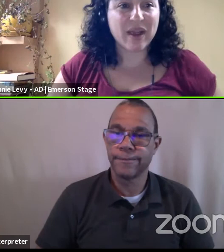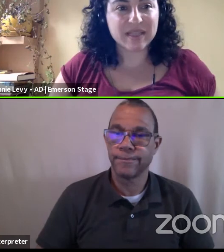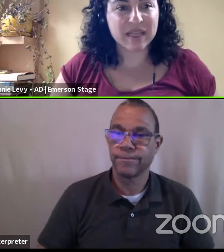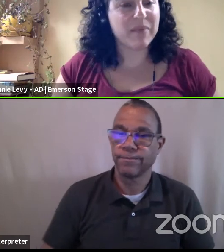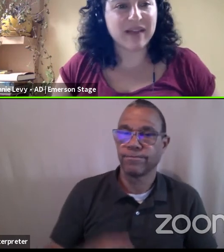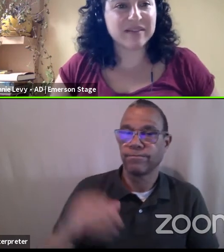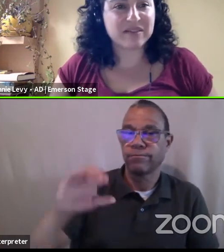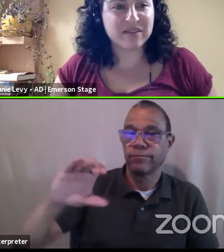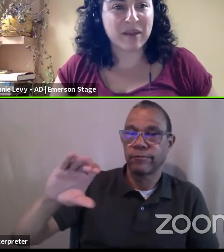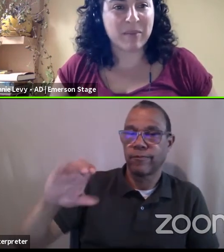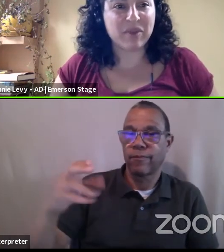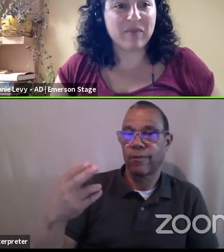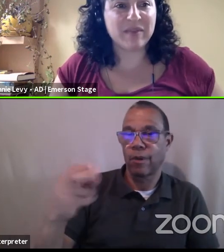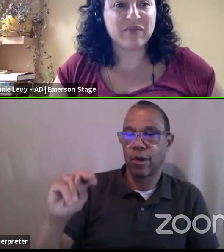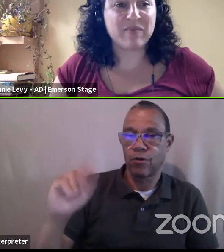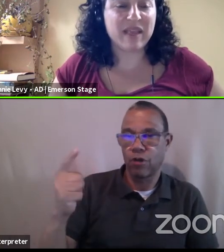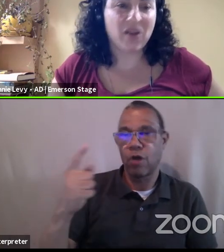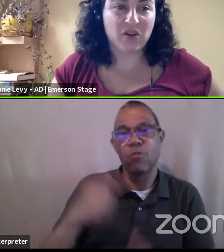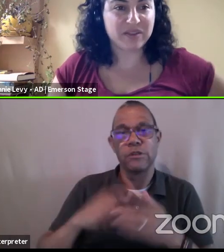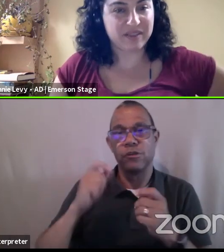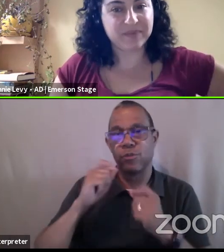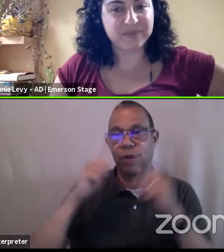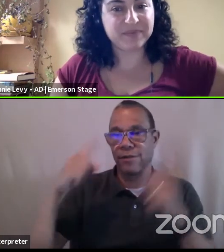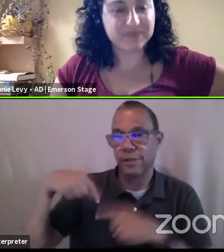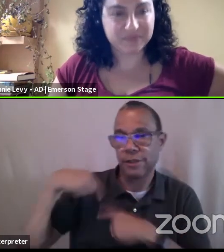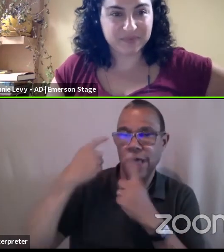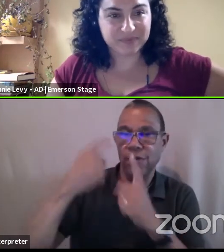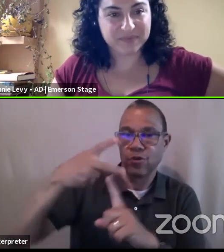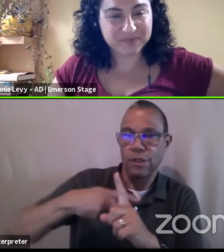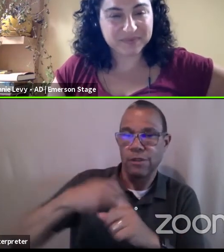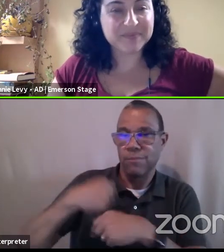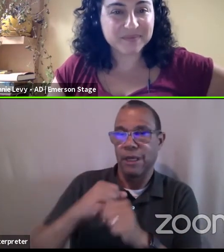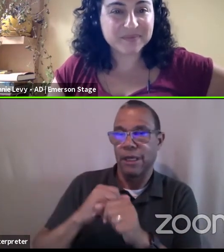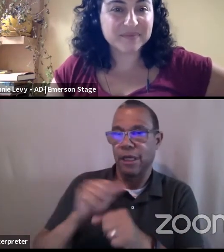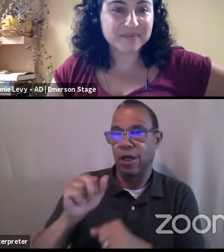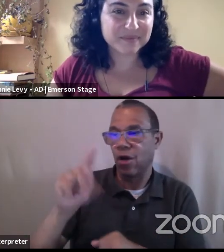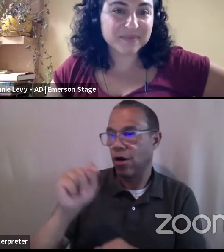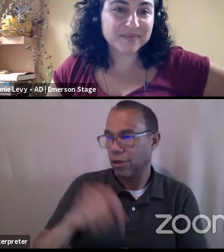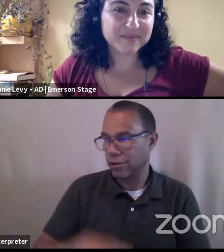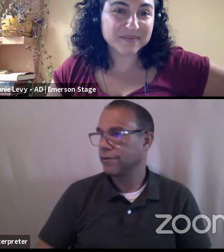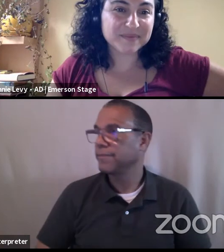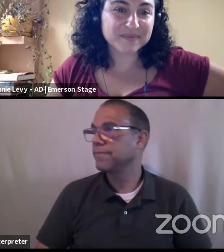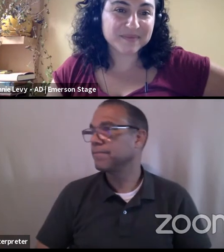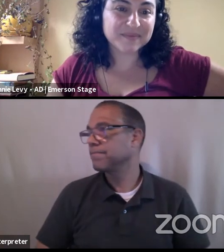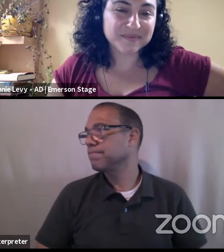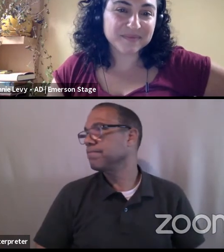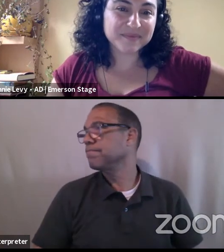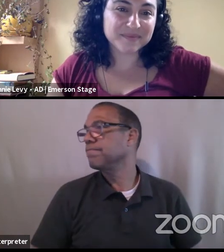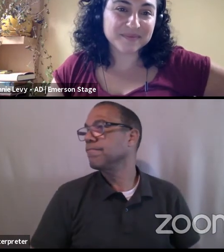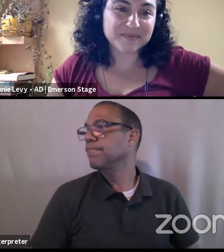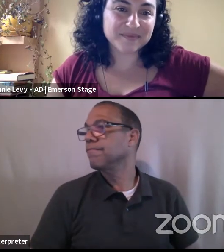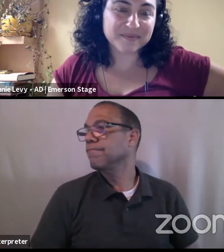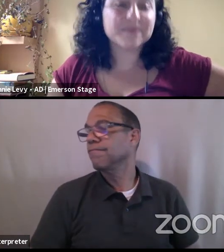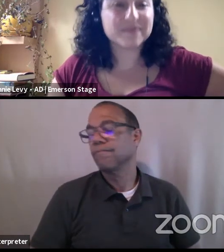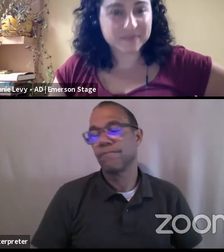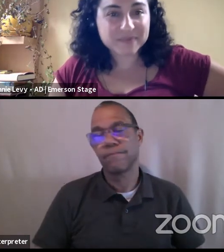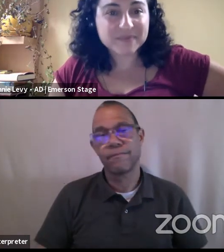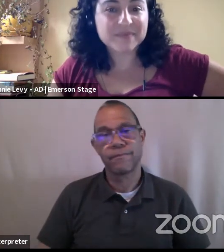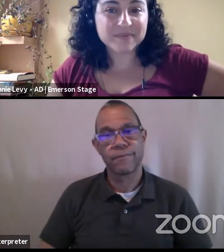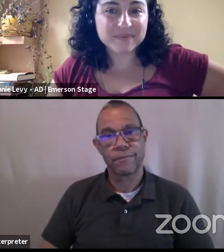been surprising in the past couple of months of making art yeah especially uh in the creative process